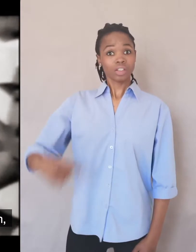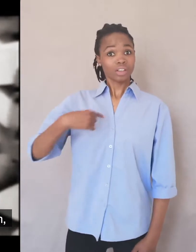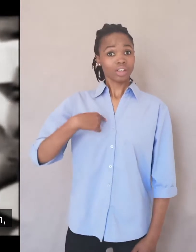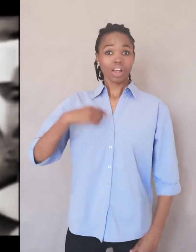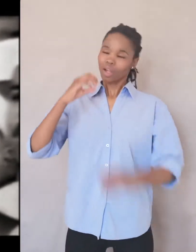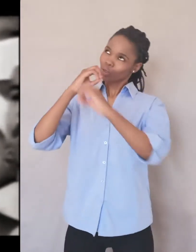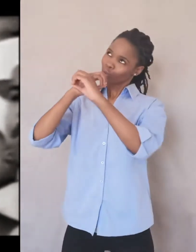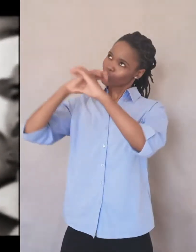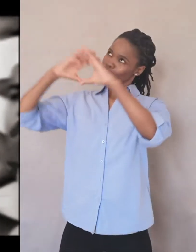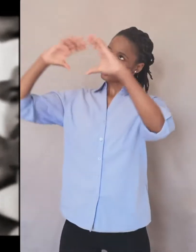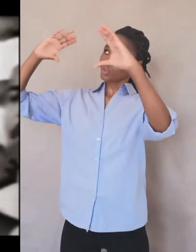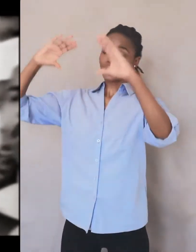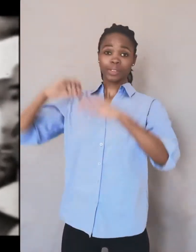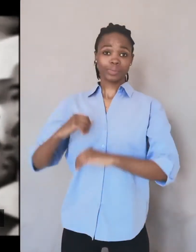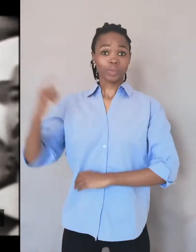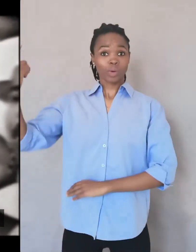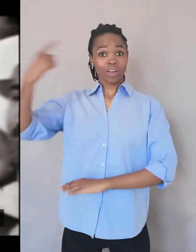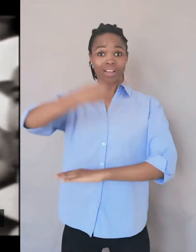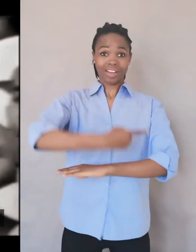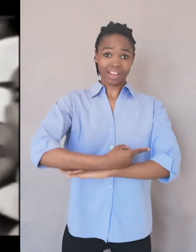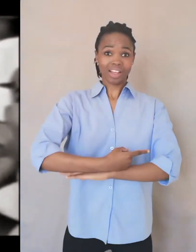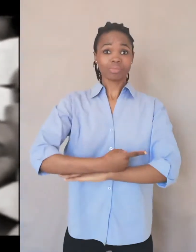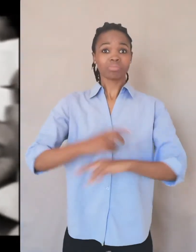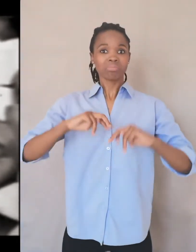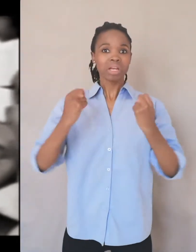I have a dream that one day